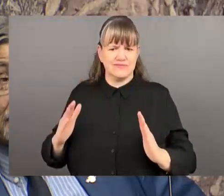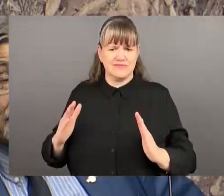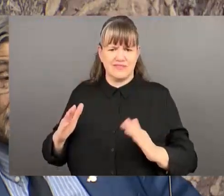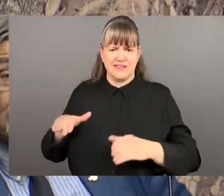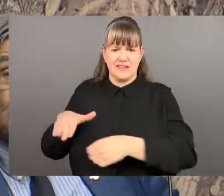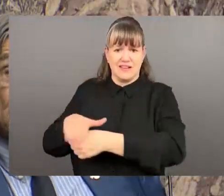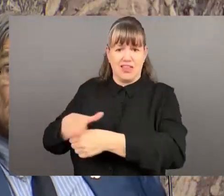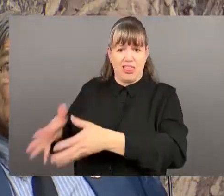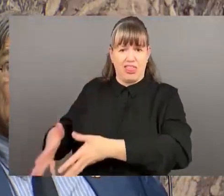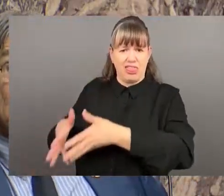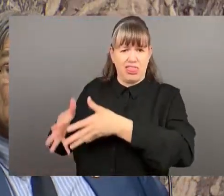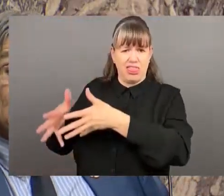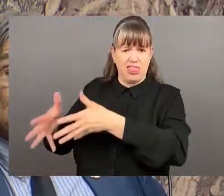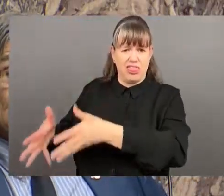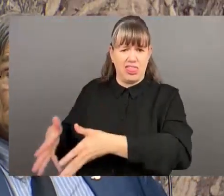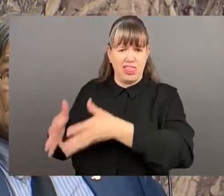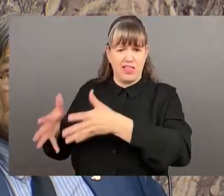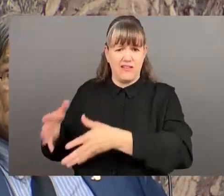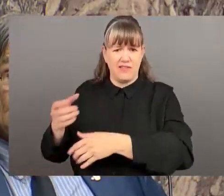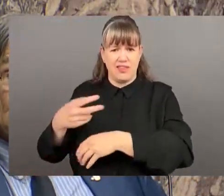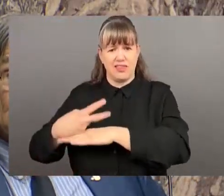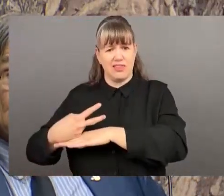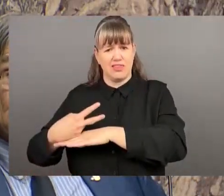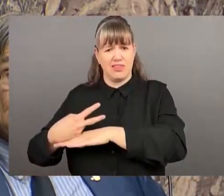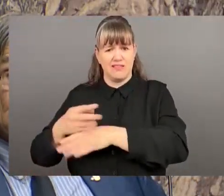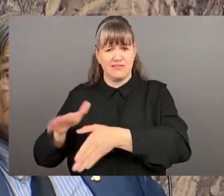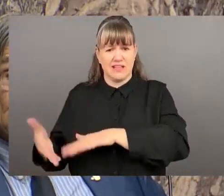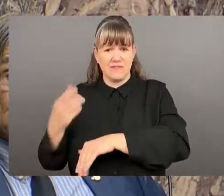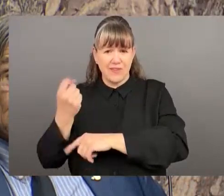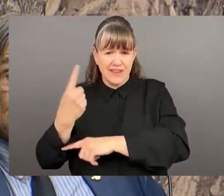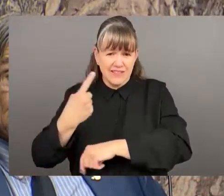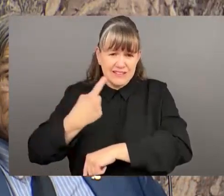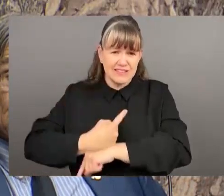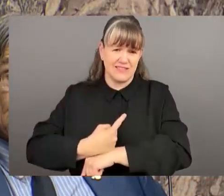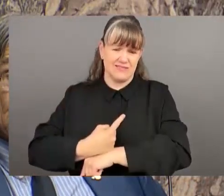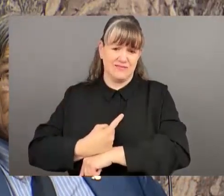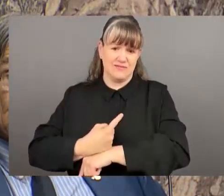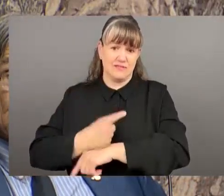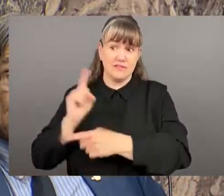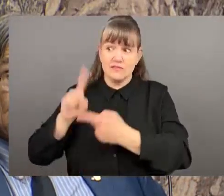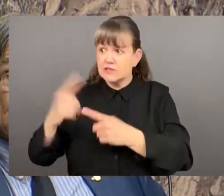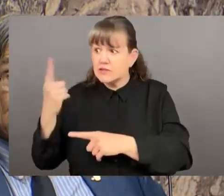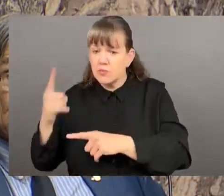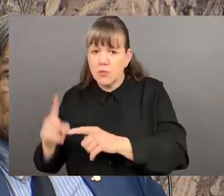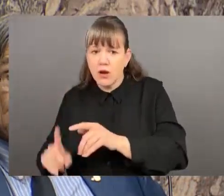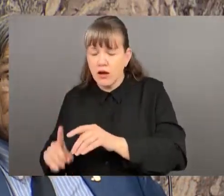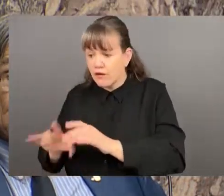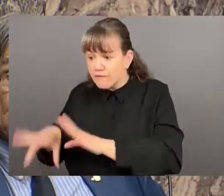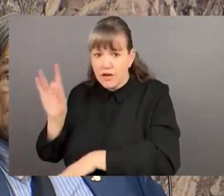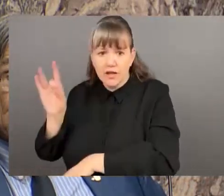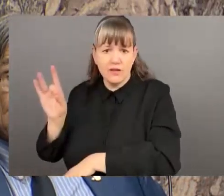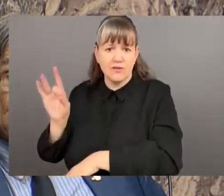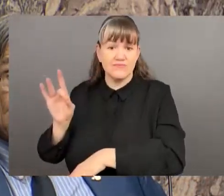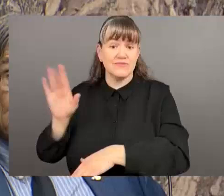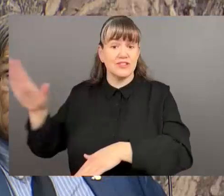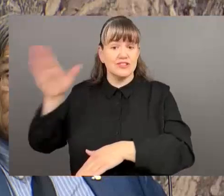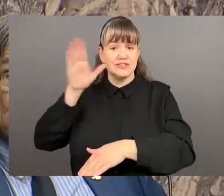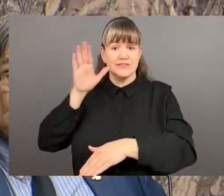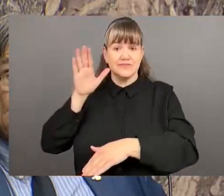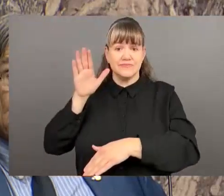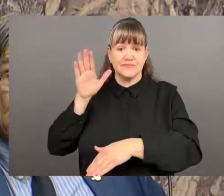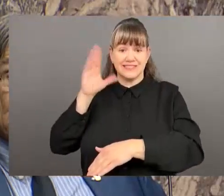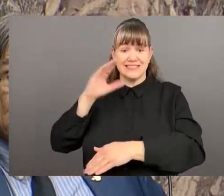gallery today. He told me he doesn't want another empty condolence or carefully worded excuse. He